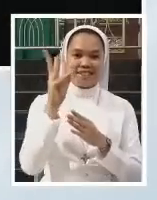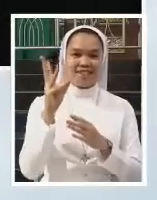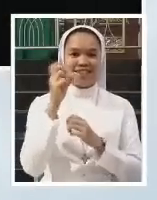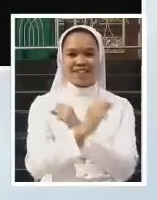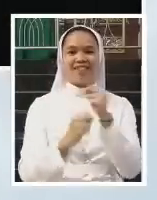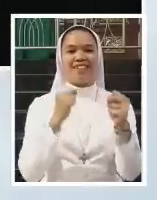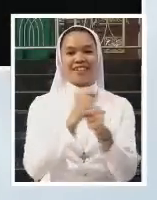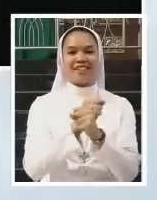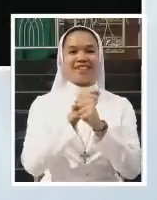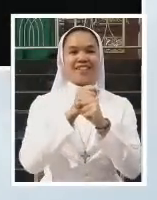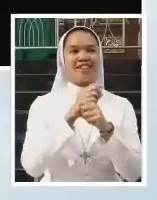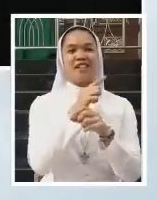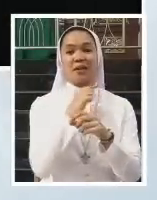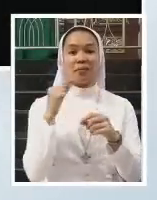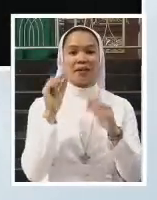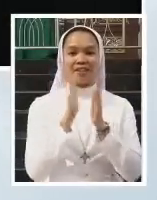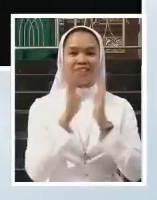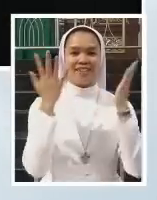years in the priesthood.